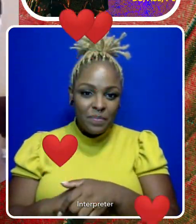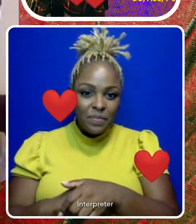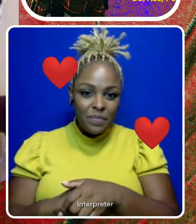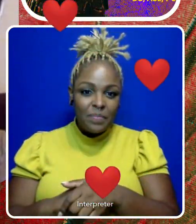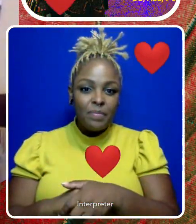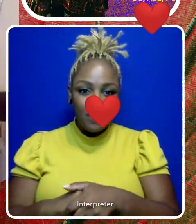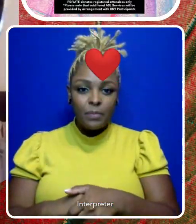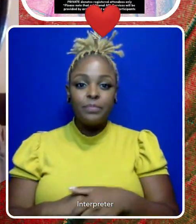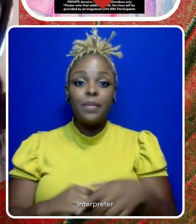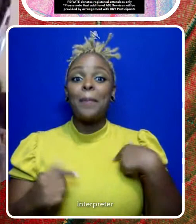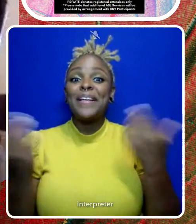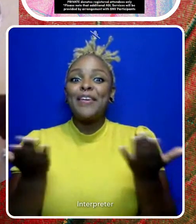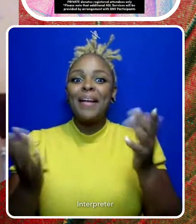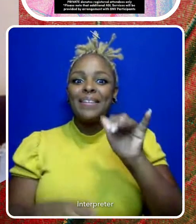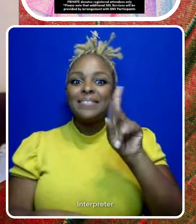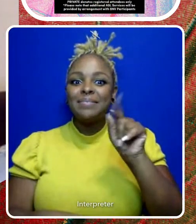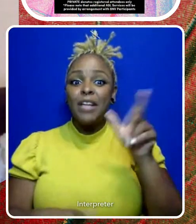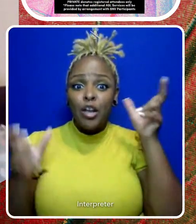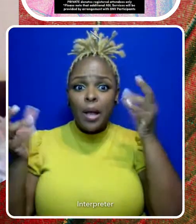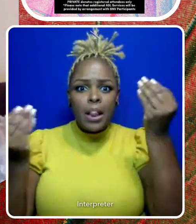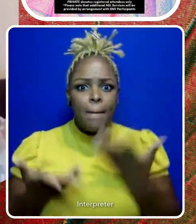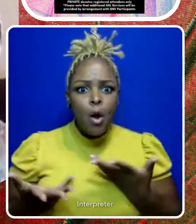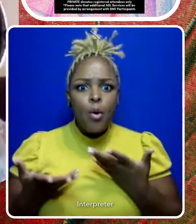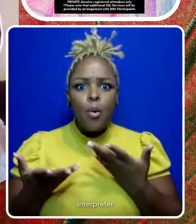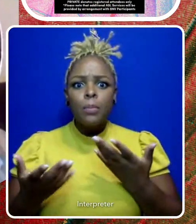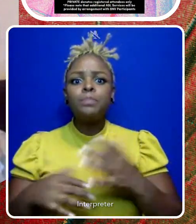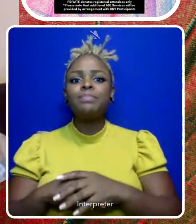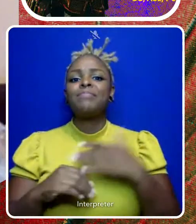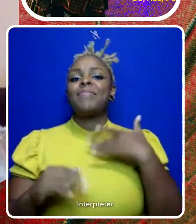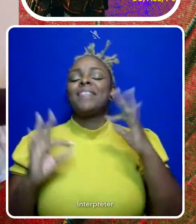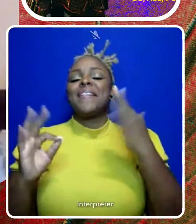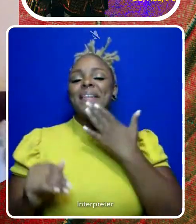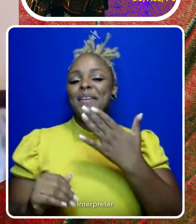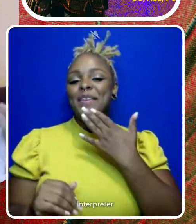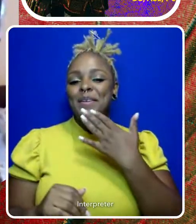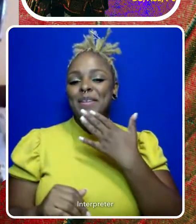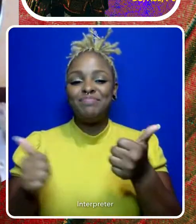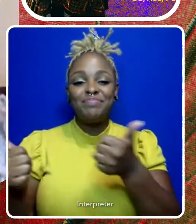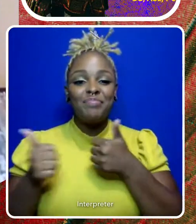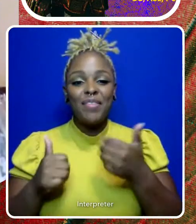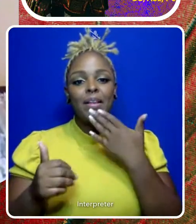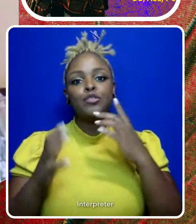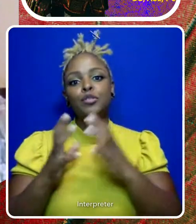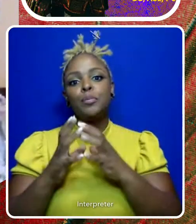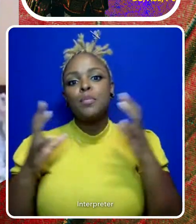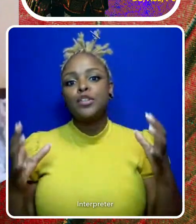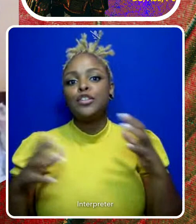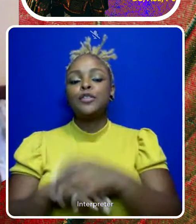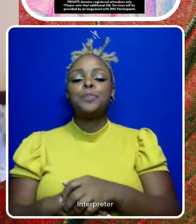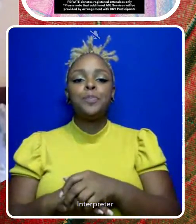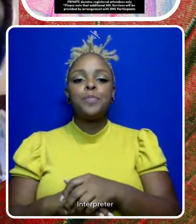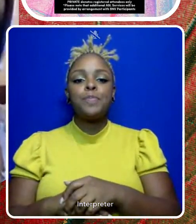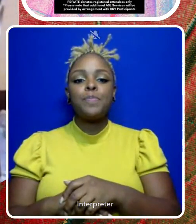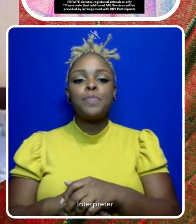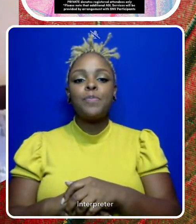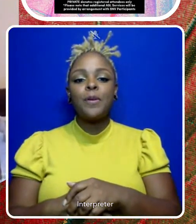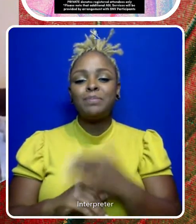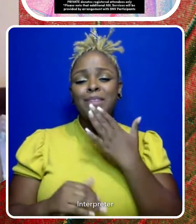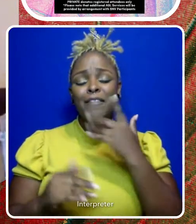Thank y'all. Yeah. Period. Yes. Thank y'all for holding it down and waiting for me amidst this minor